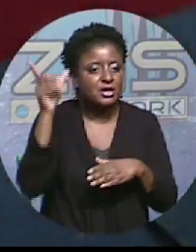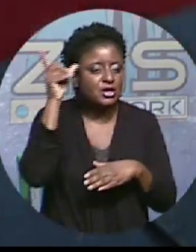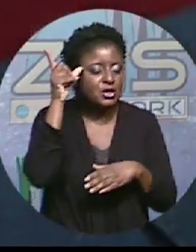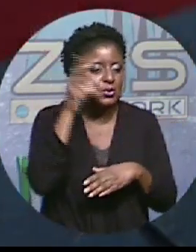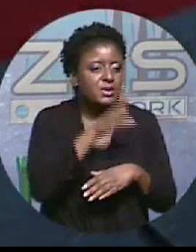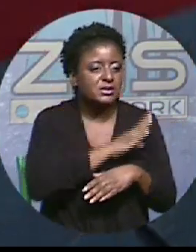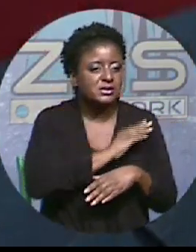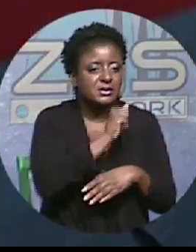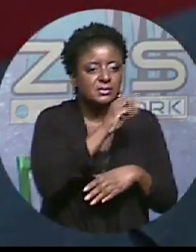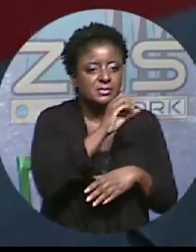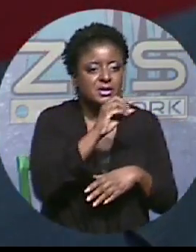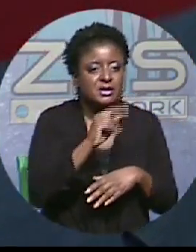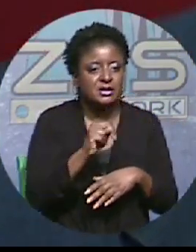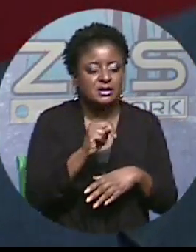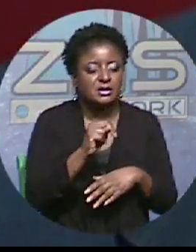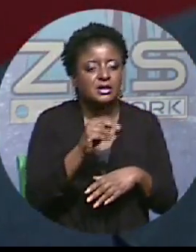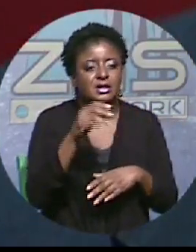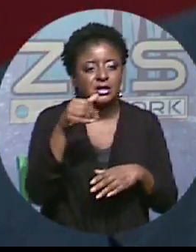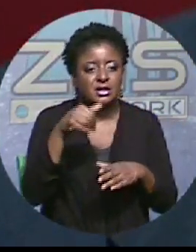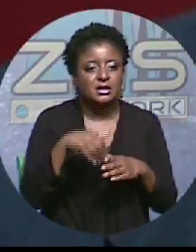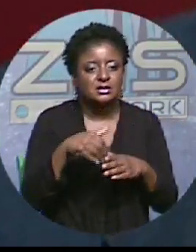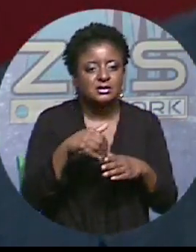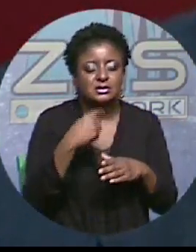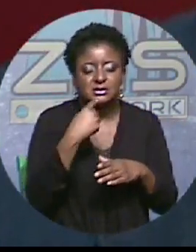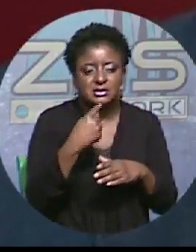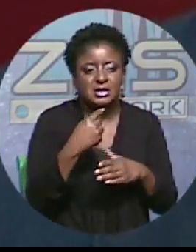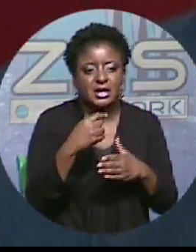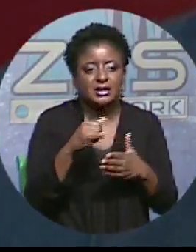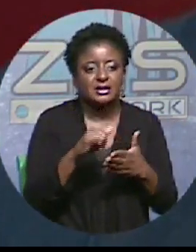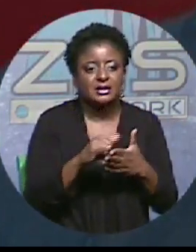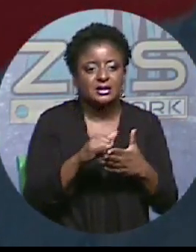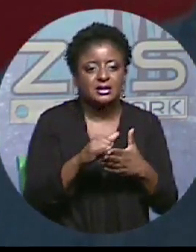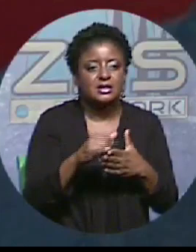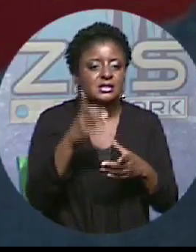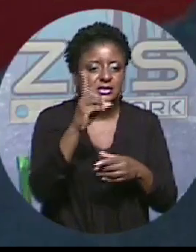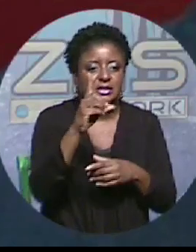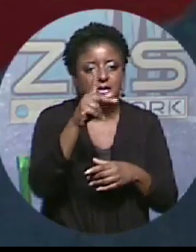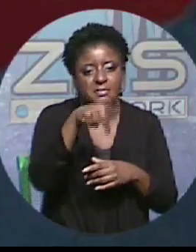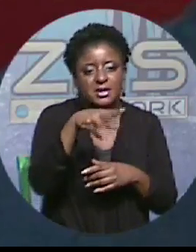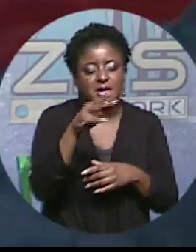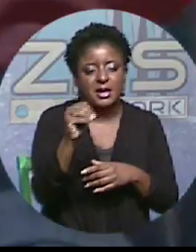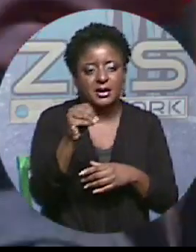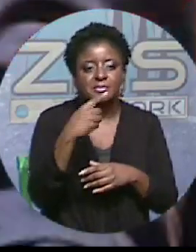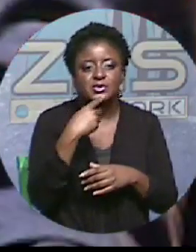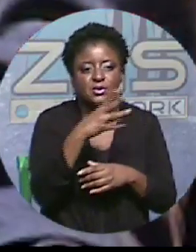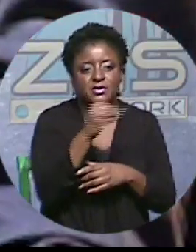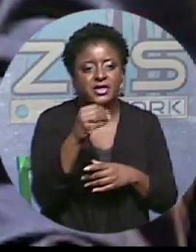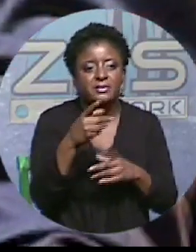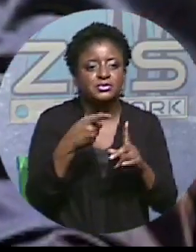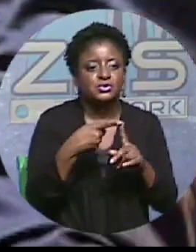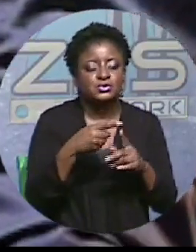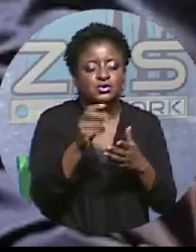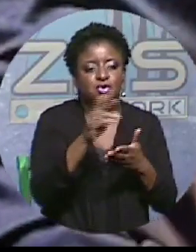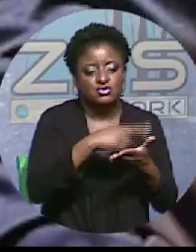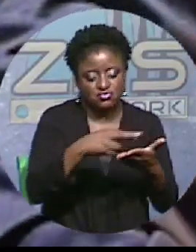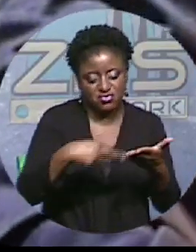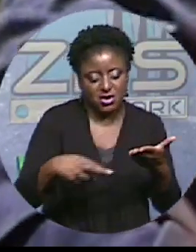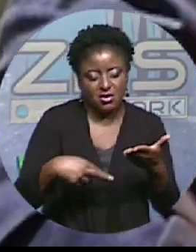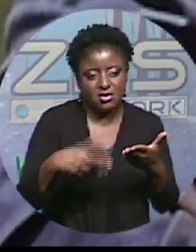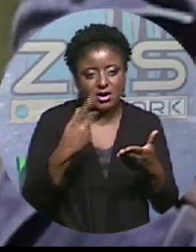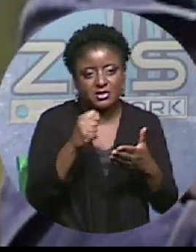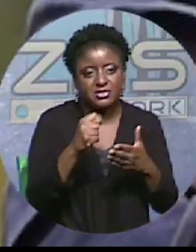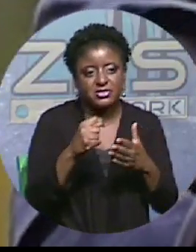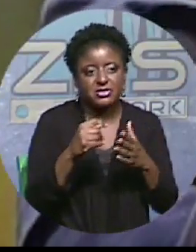Minister the Honorable Philip Rabe Davis told them to record a meeting with Save the Bay's investigators and former Free National Movement Chairman Michael